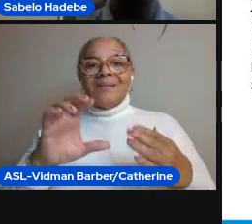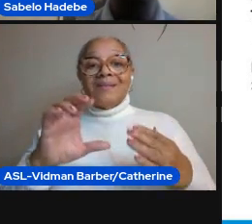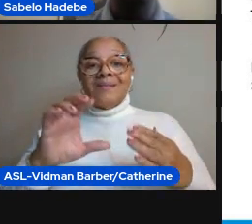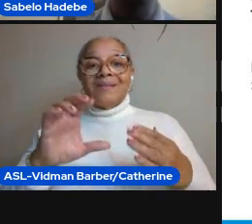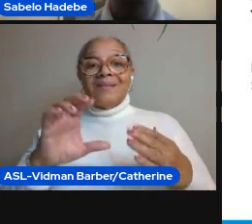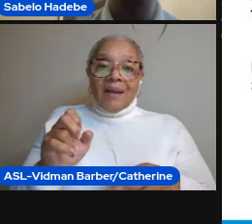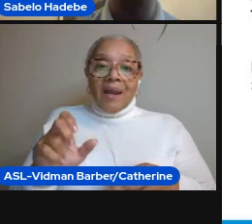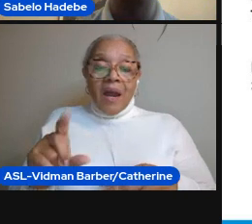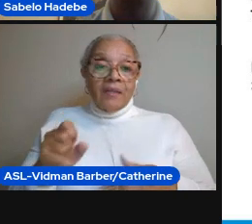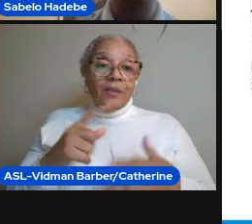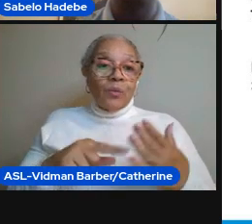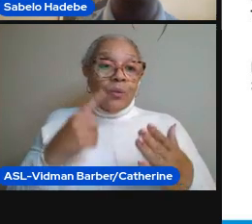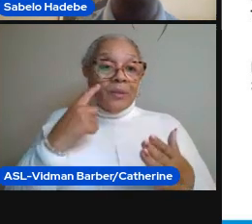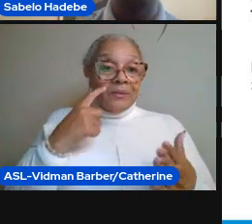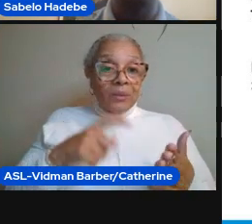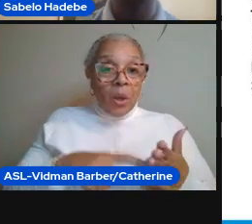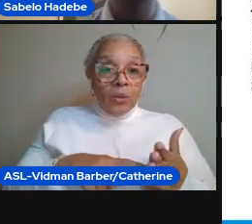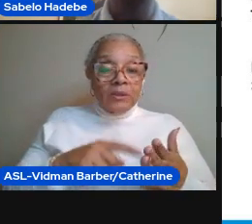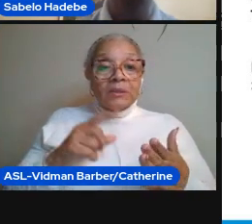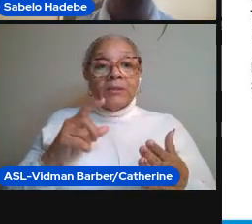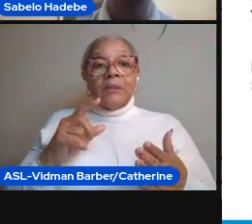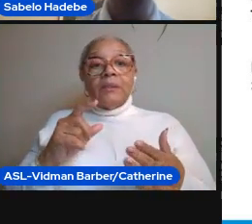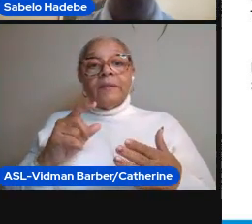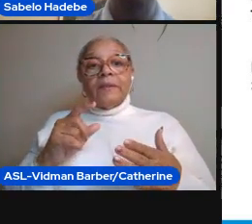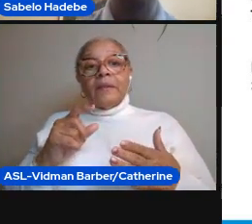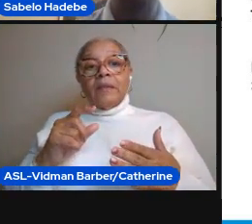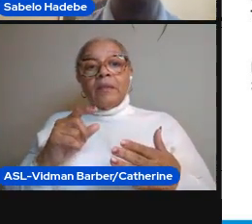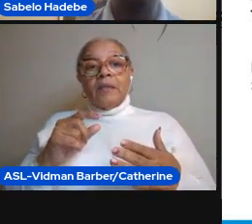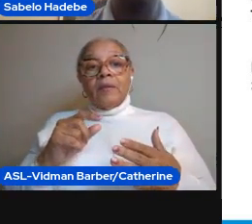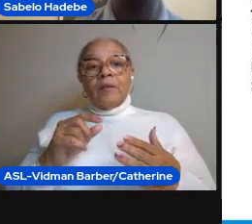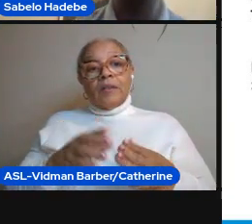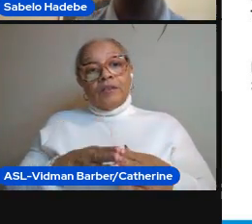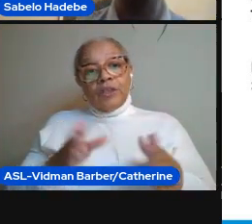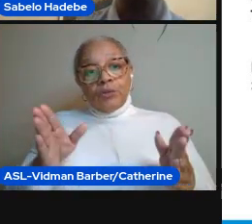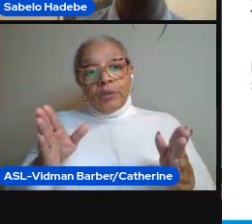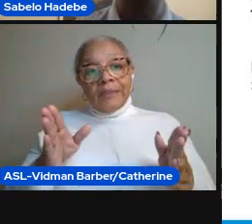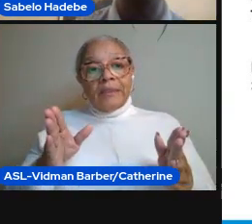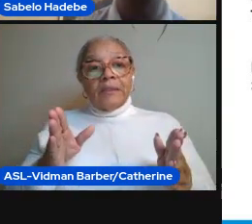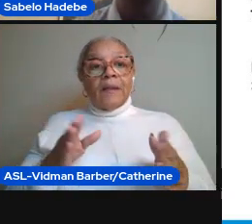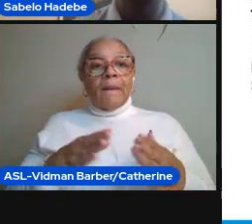did find out were generally